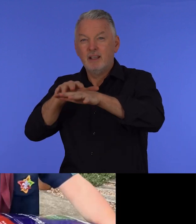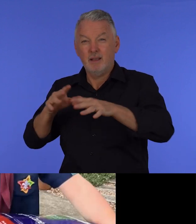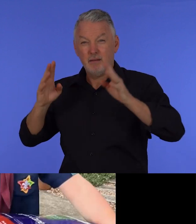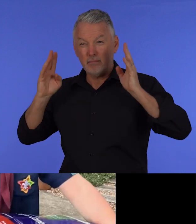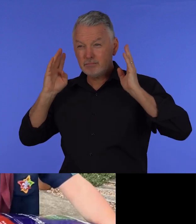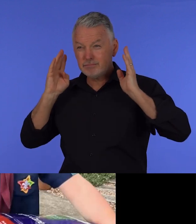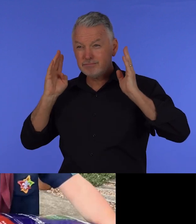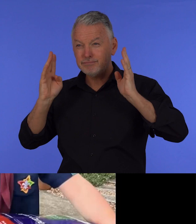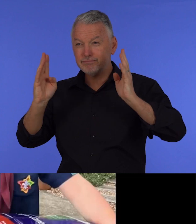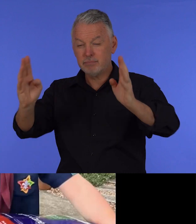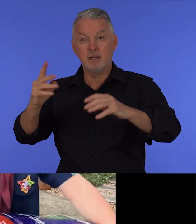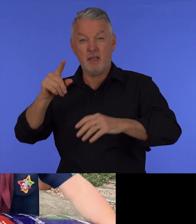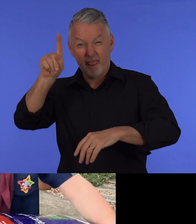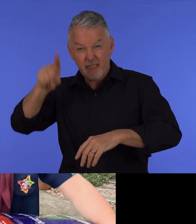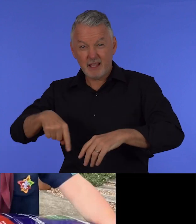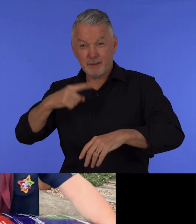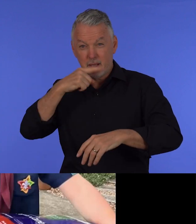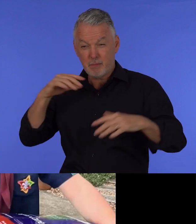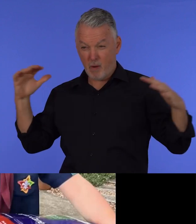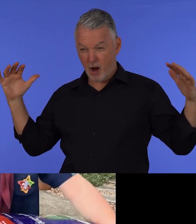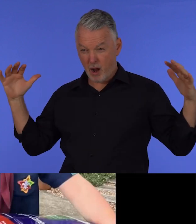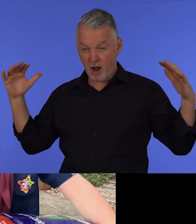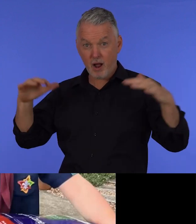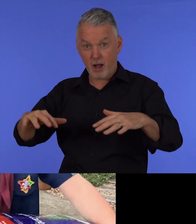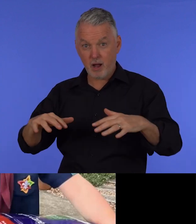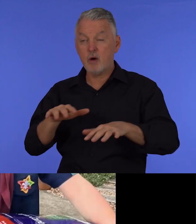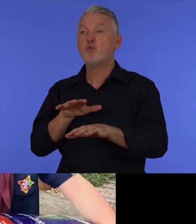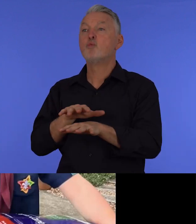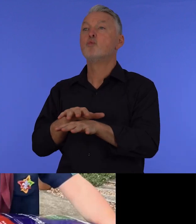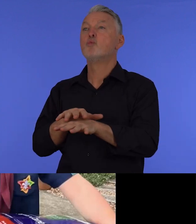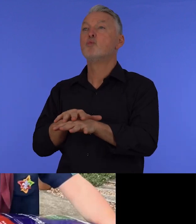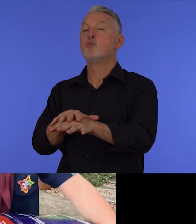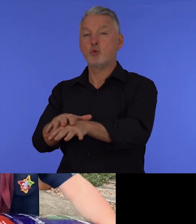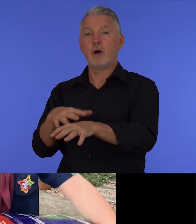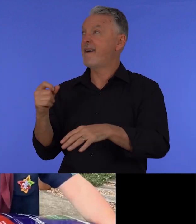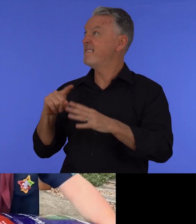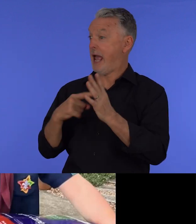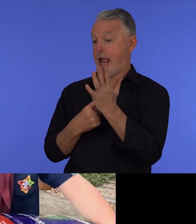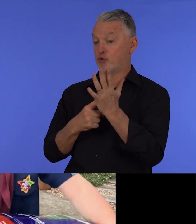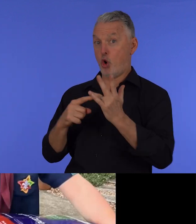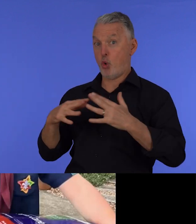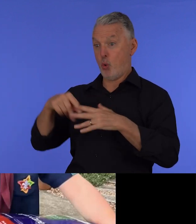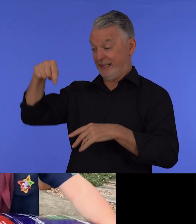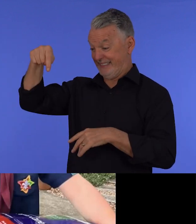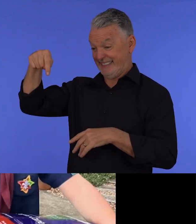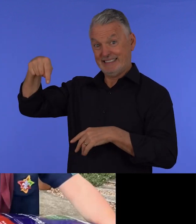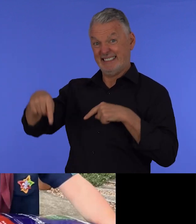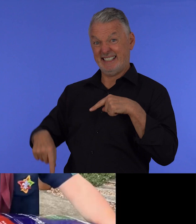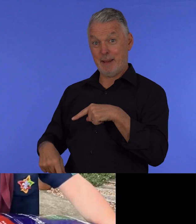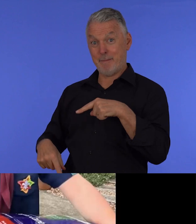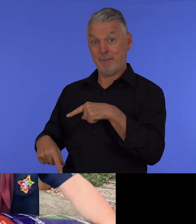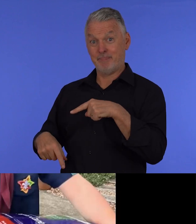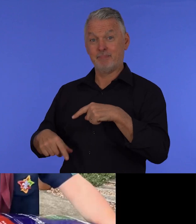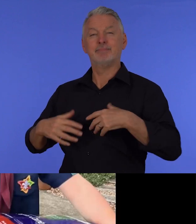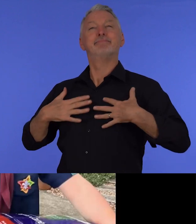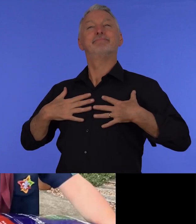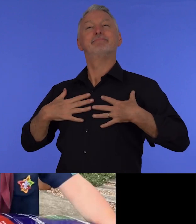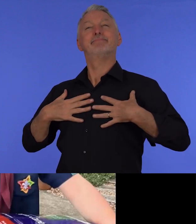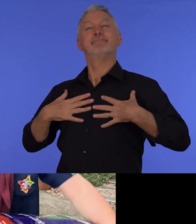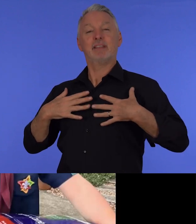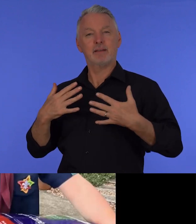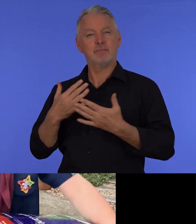with noise and thousands of people and so much going on, you could see that arrow pointing to him there, he's just beaming with